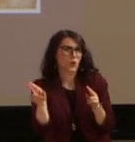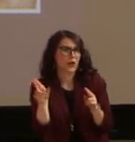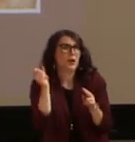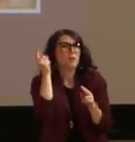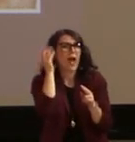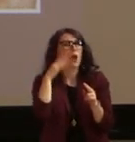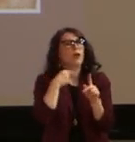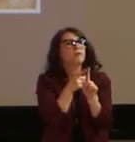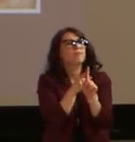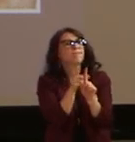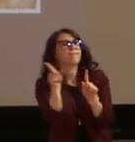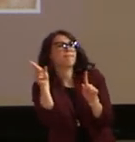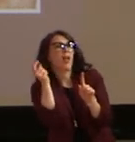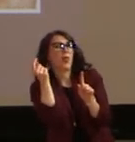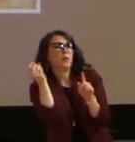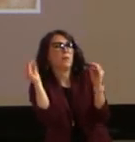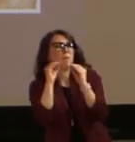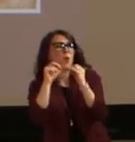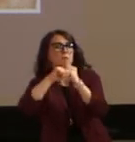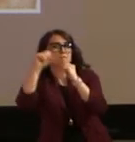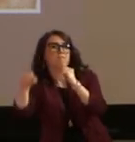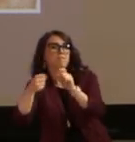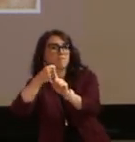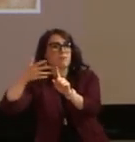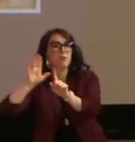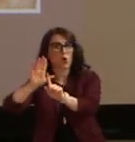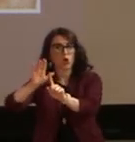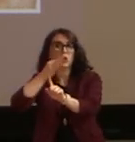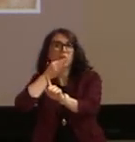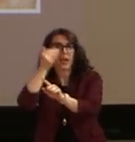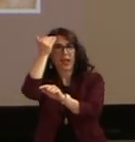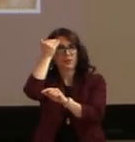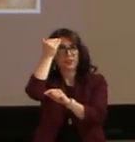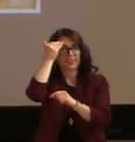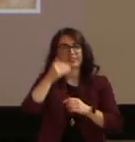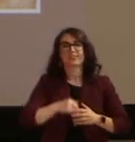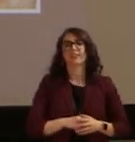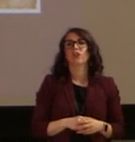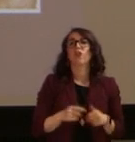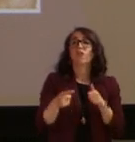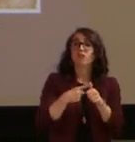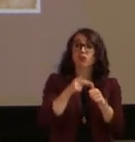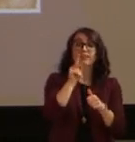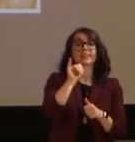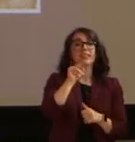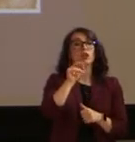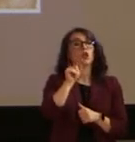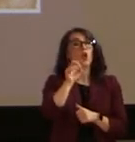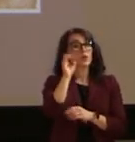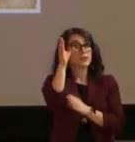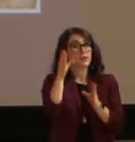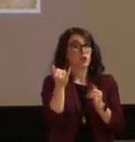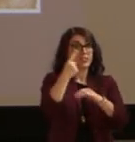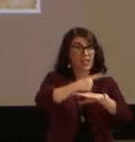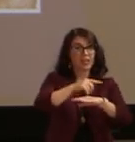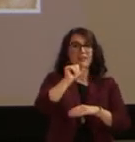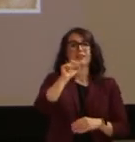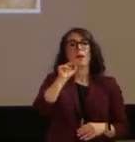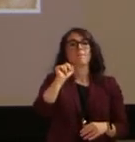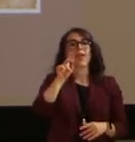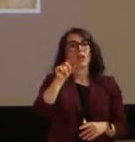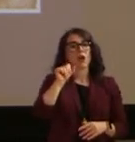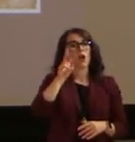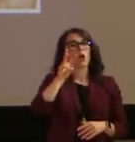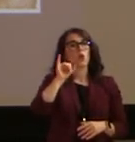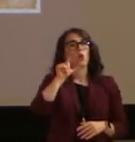just a little bit to tell you about her expertise. So our first keynote speaker of the day is Ms. Amanda Wilson.